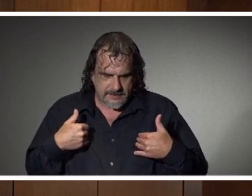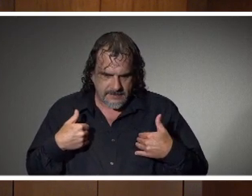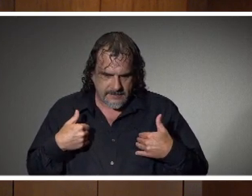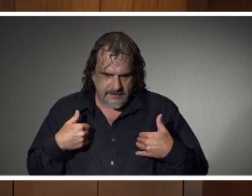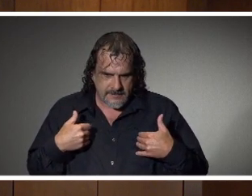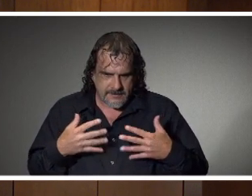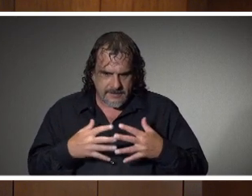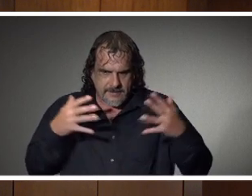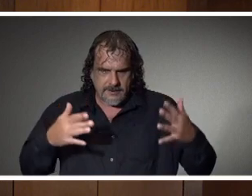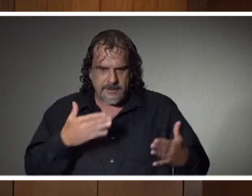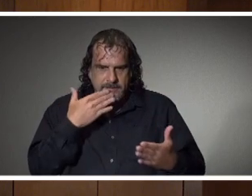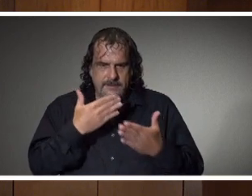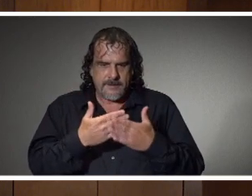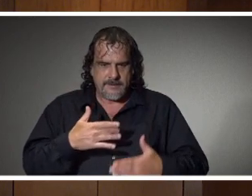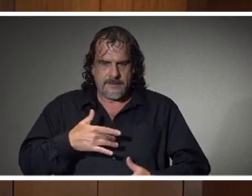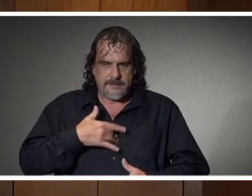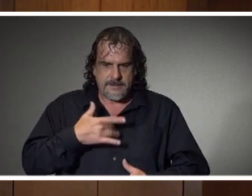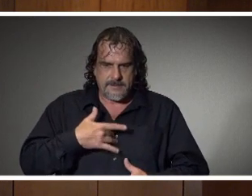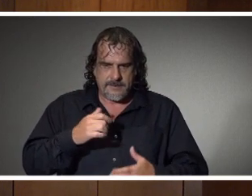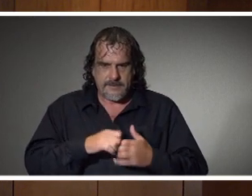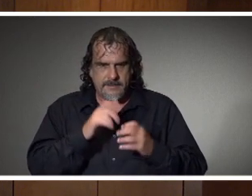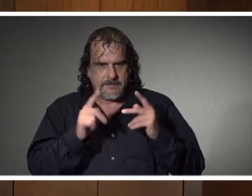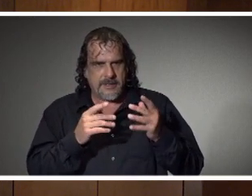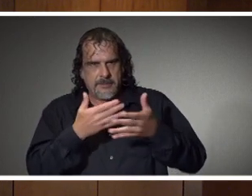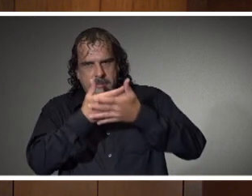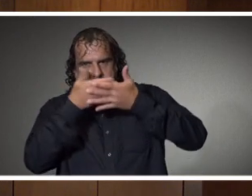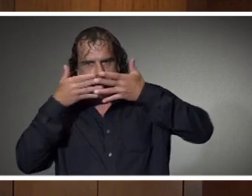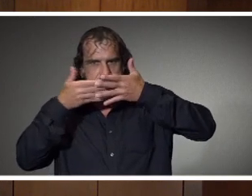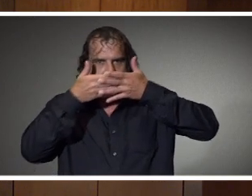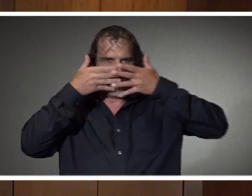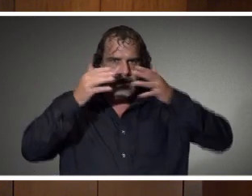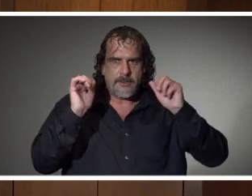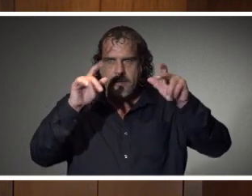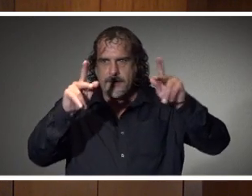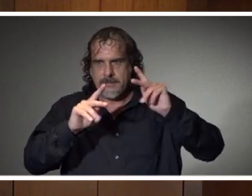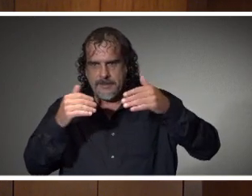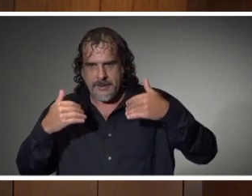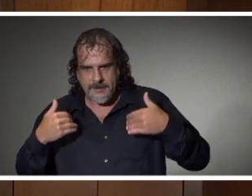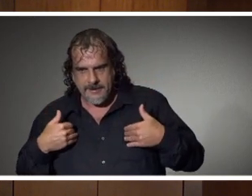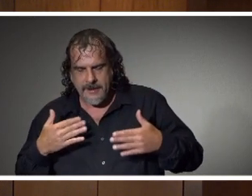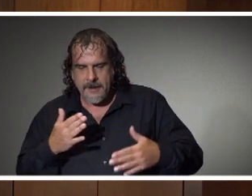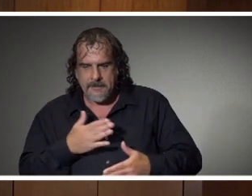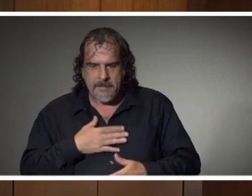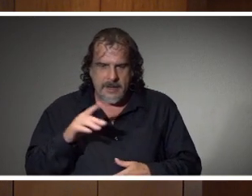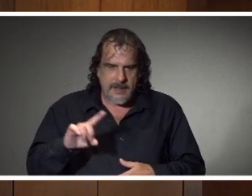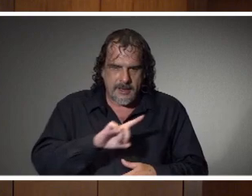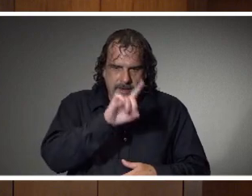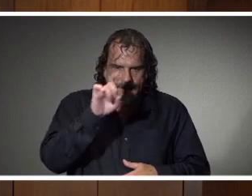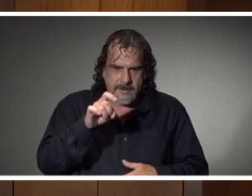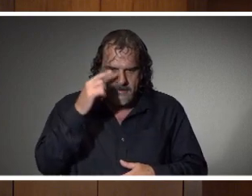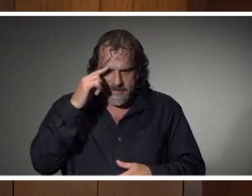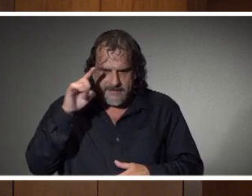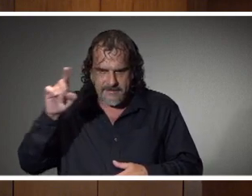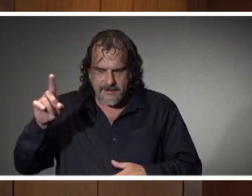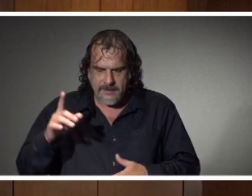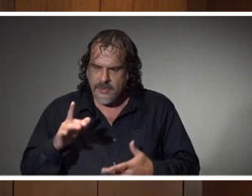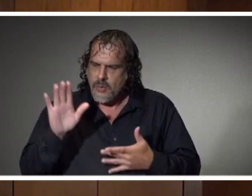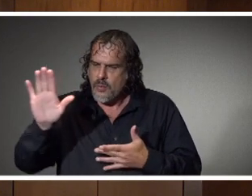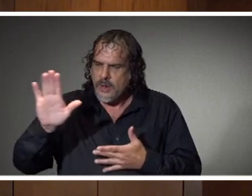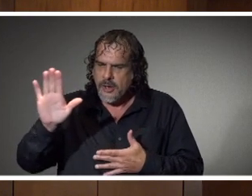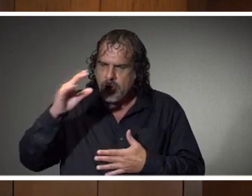good feeling about how everybody was wearing masks. And my question is more about your thoughts